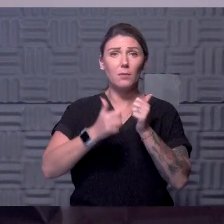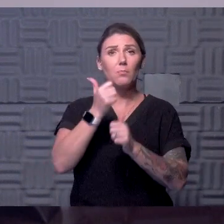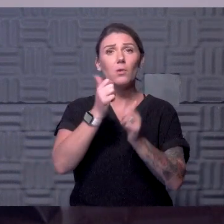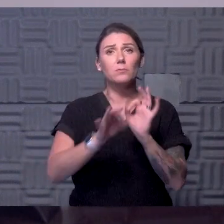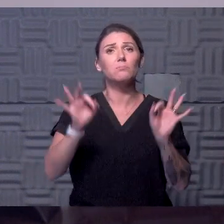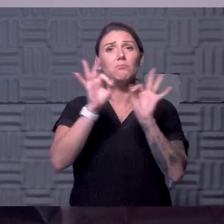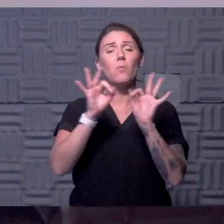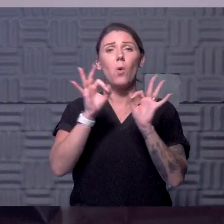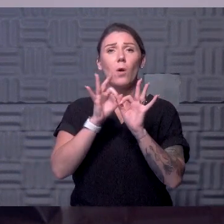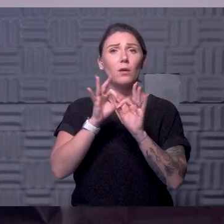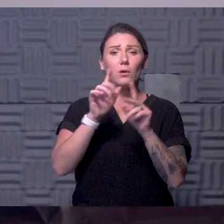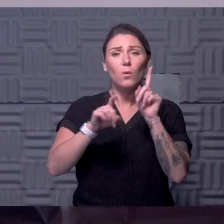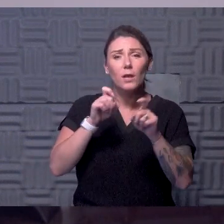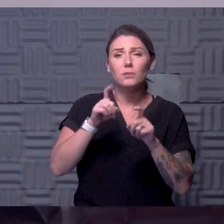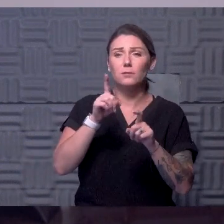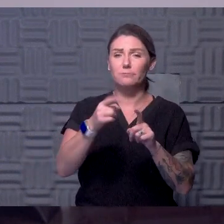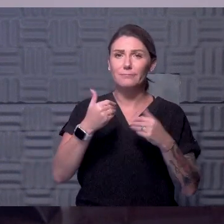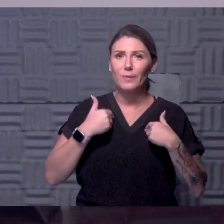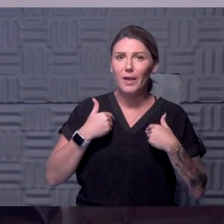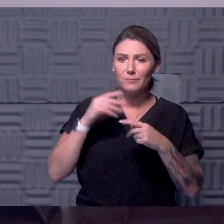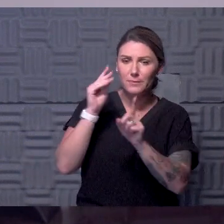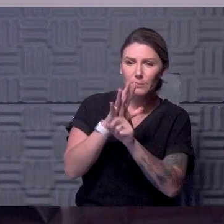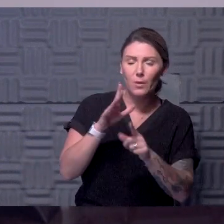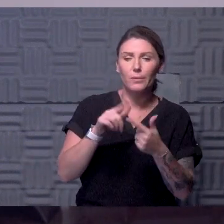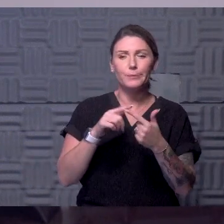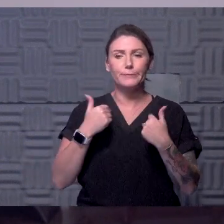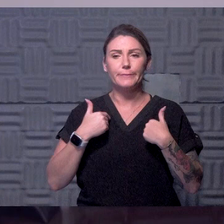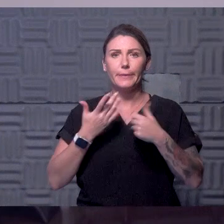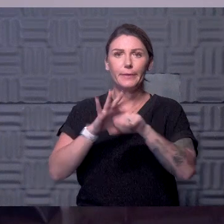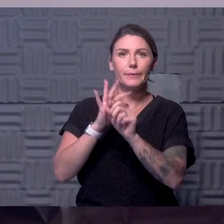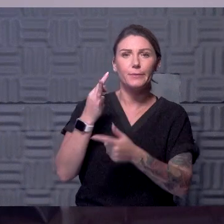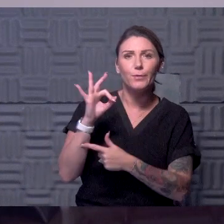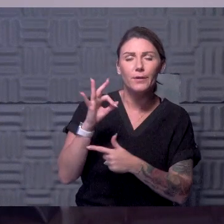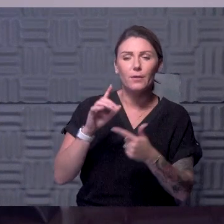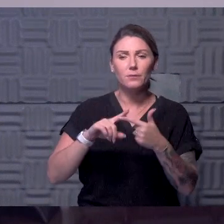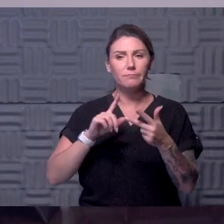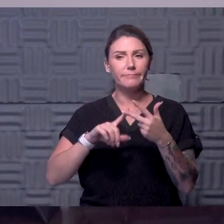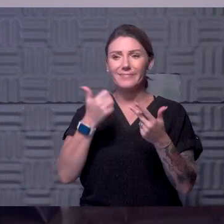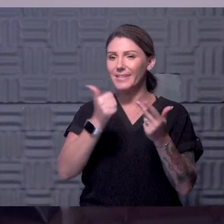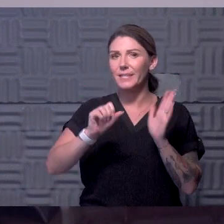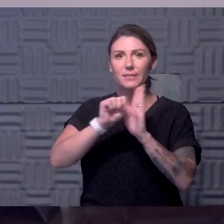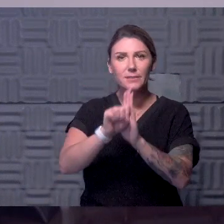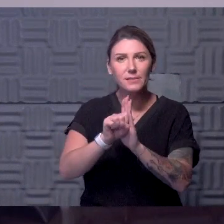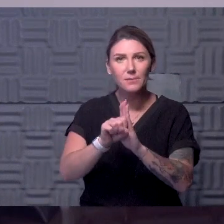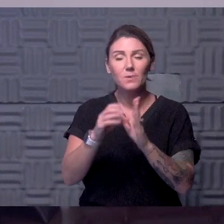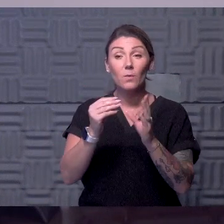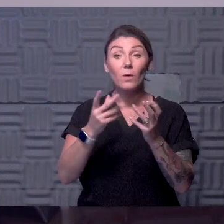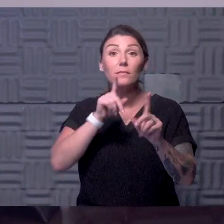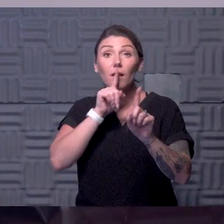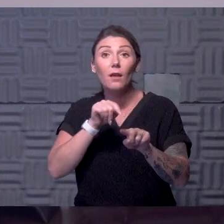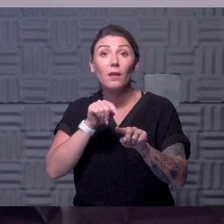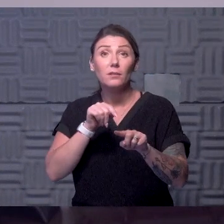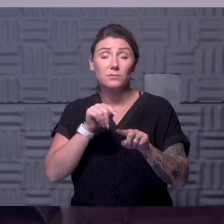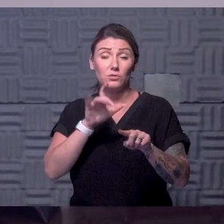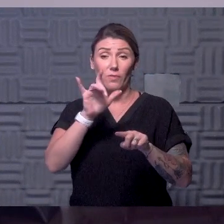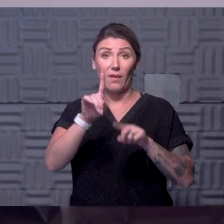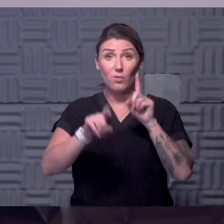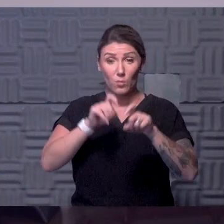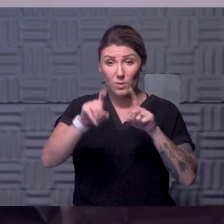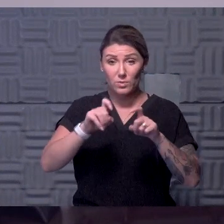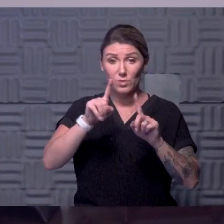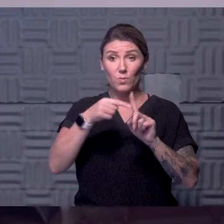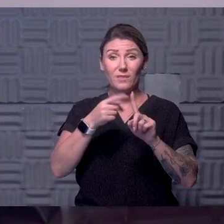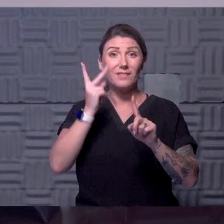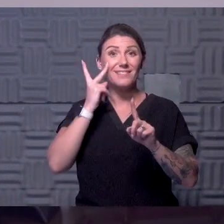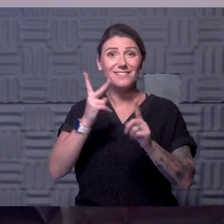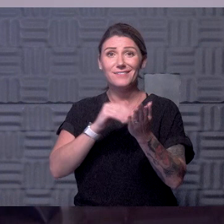you been exposed? Have you had COVID? Have you been, any symptoms? And we want them to answer that questionnaire so that when they see